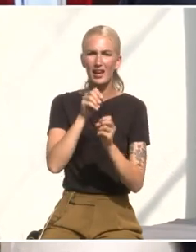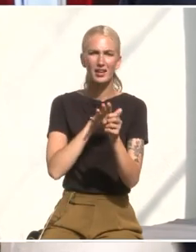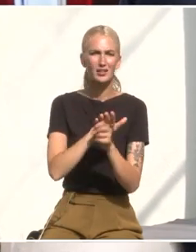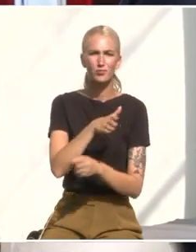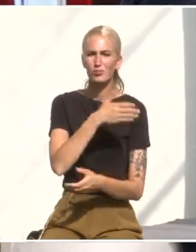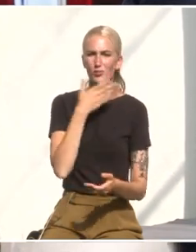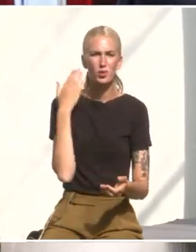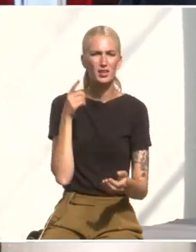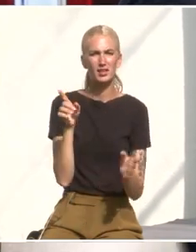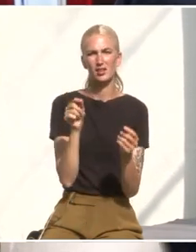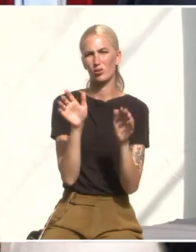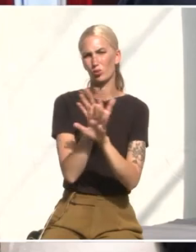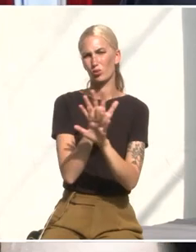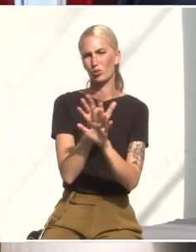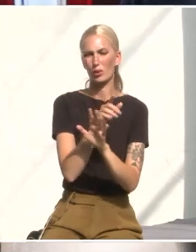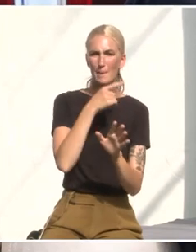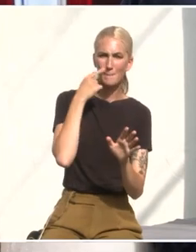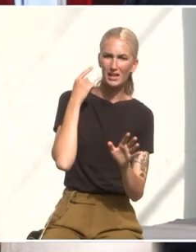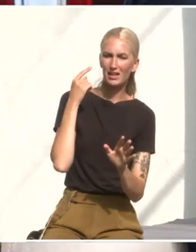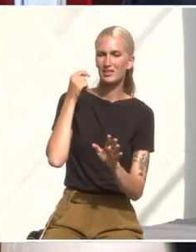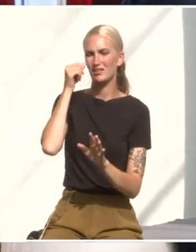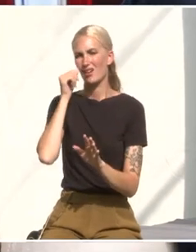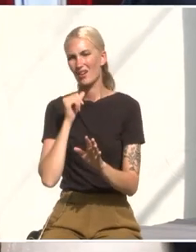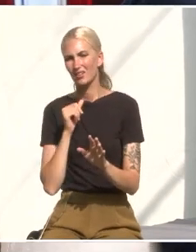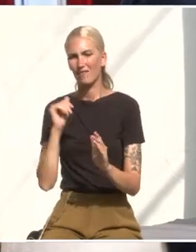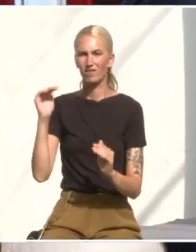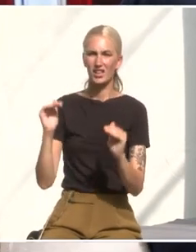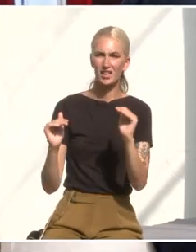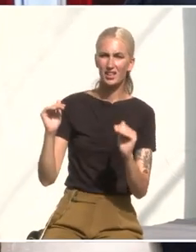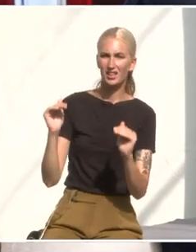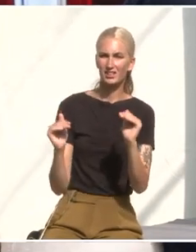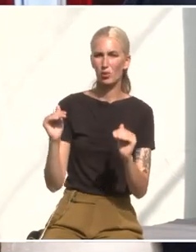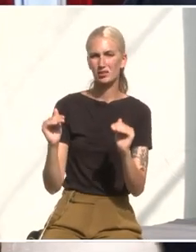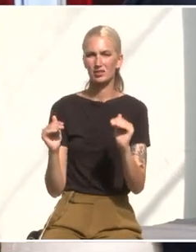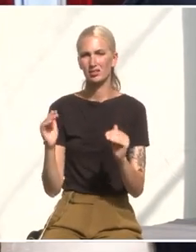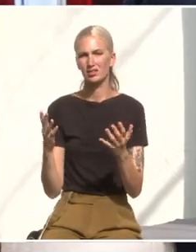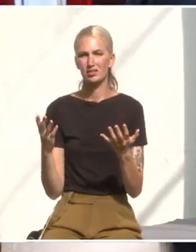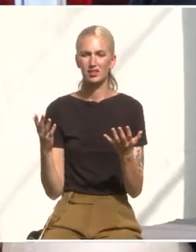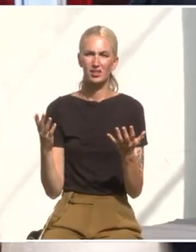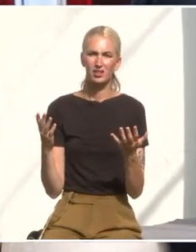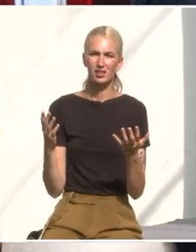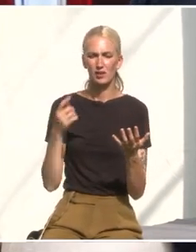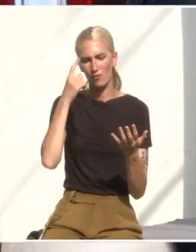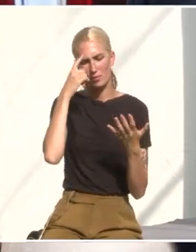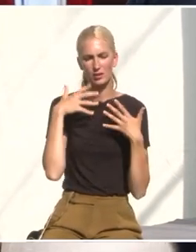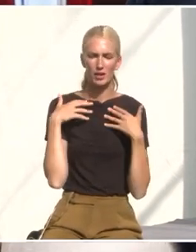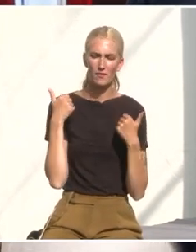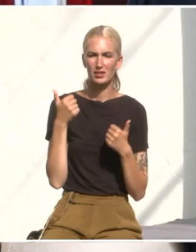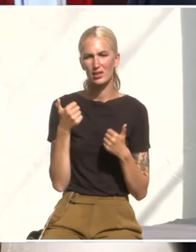picture of men versus women's and others' mental, physical, and sexual